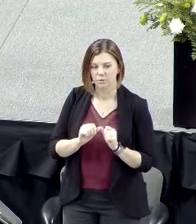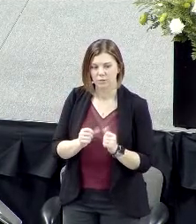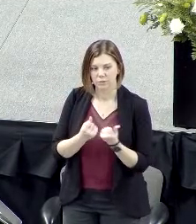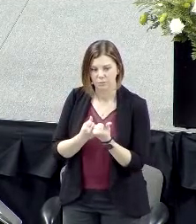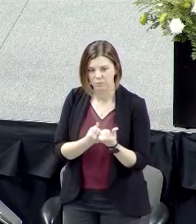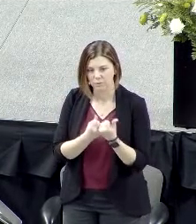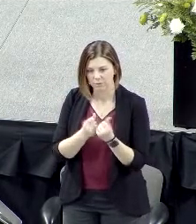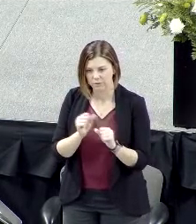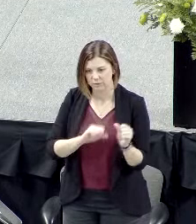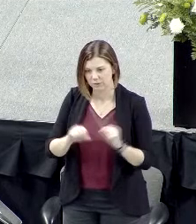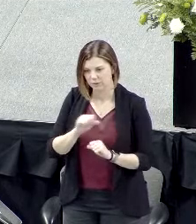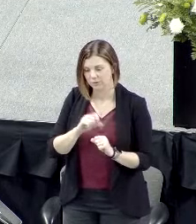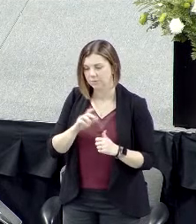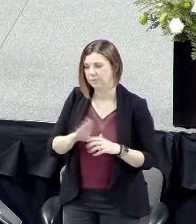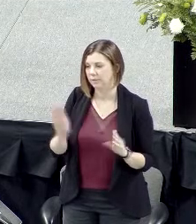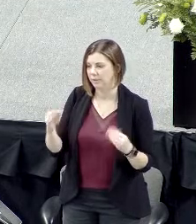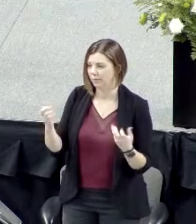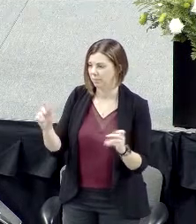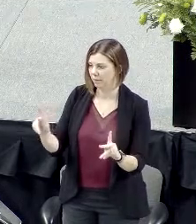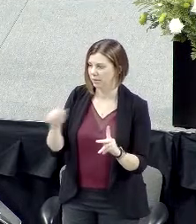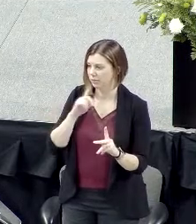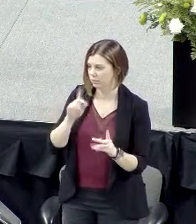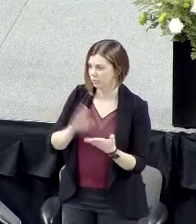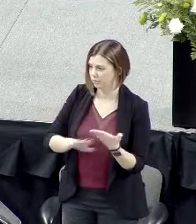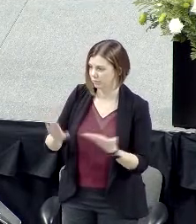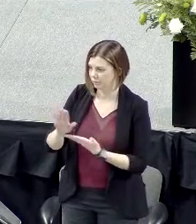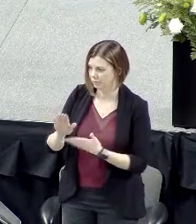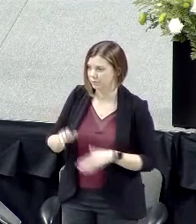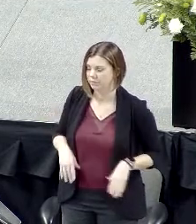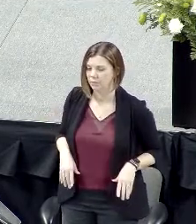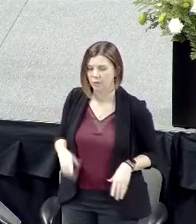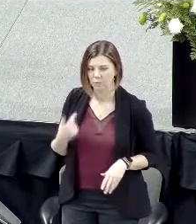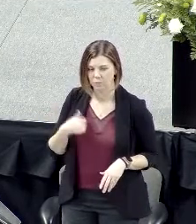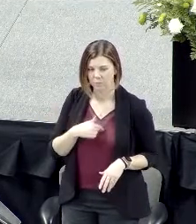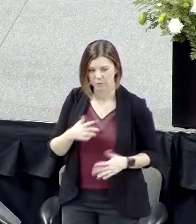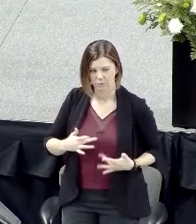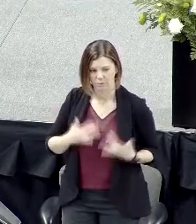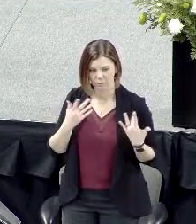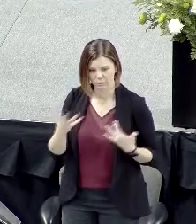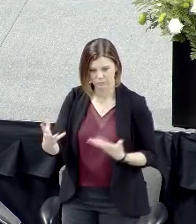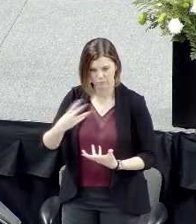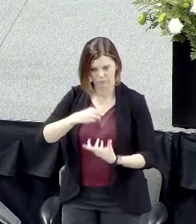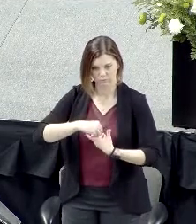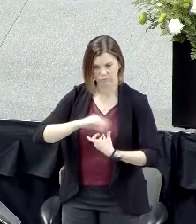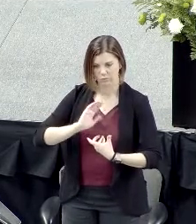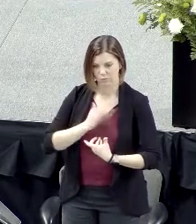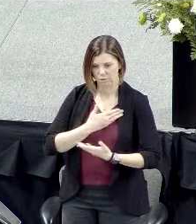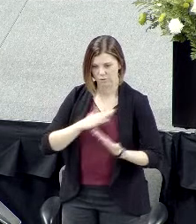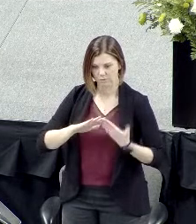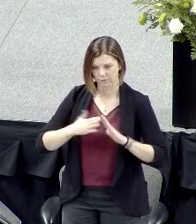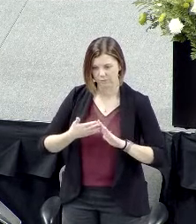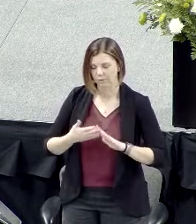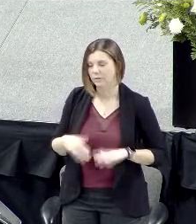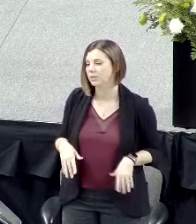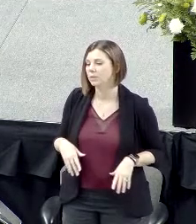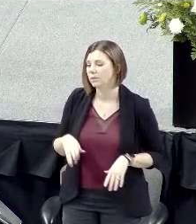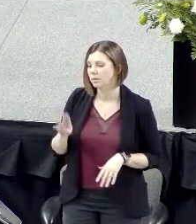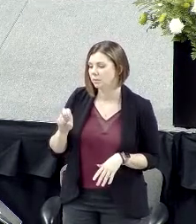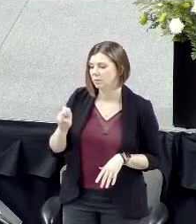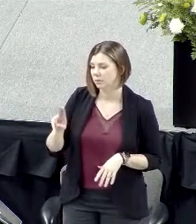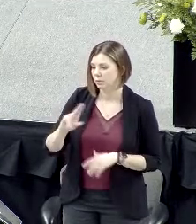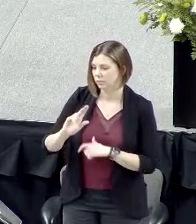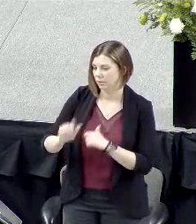mater. We are thrilled that you are now part of this great community. Bemidji State University and the